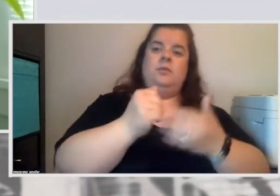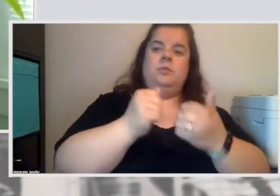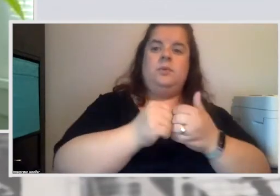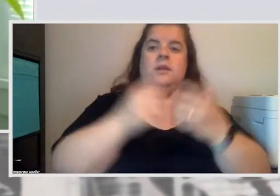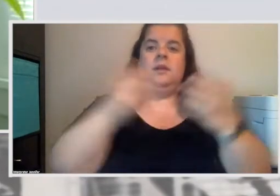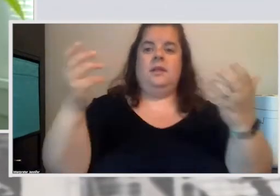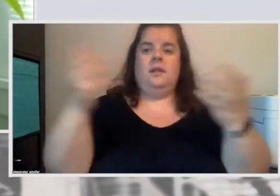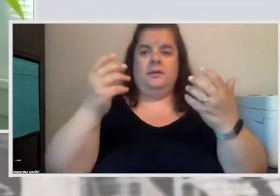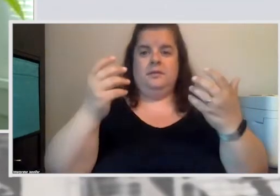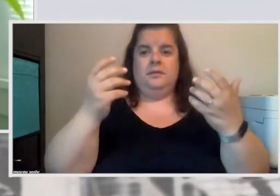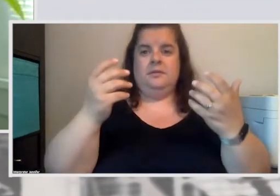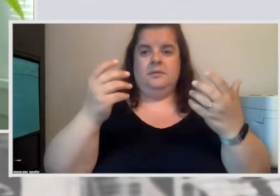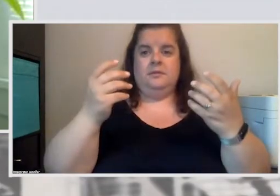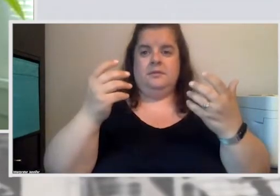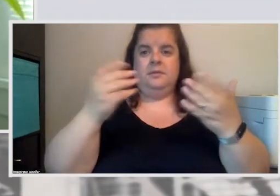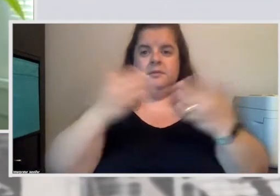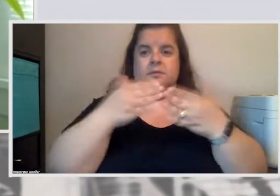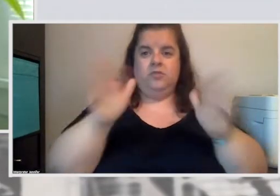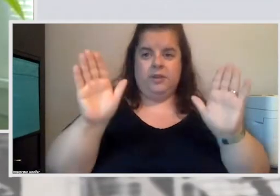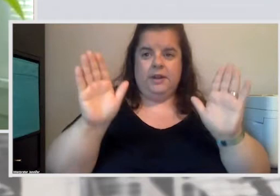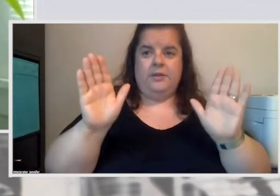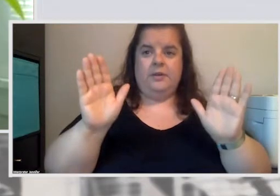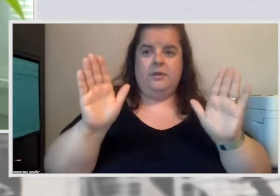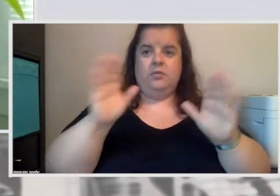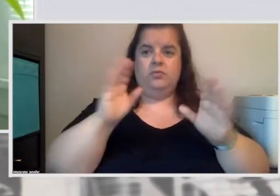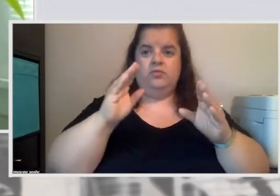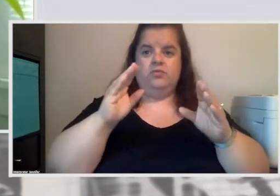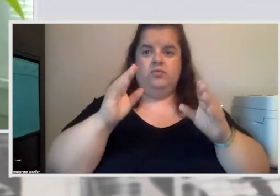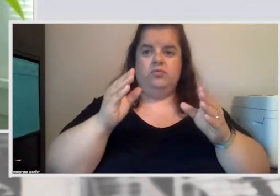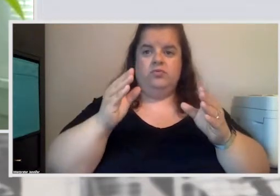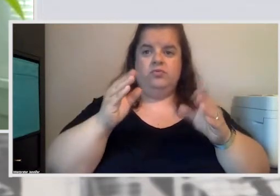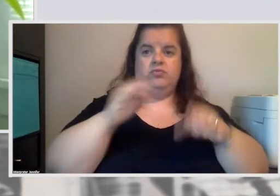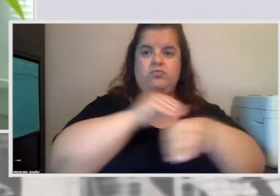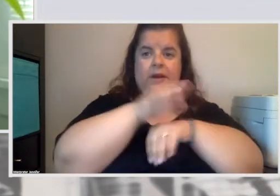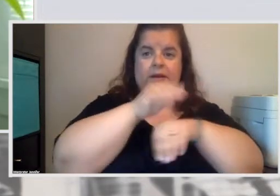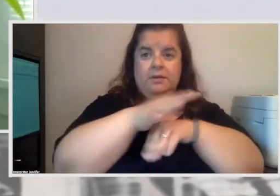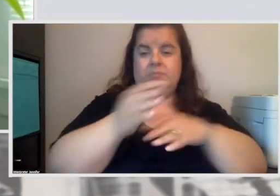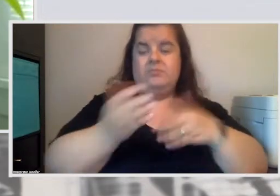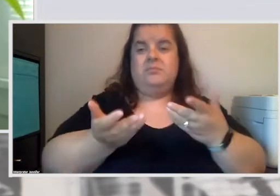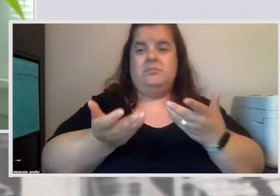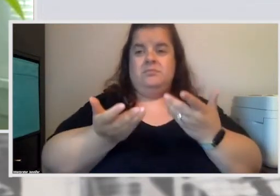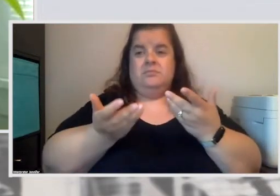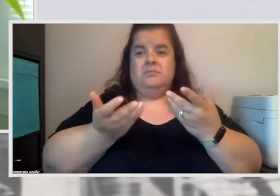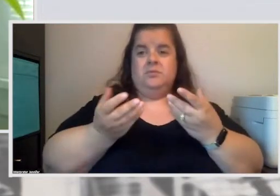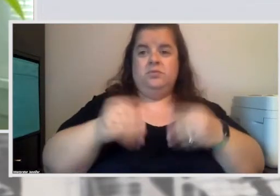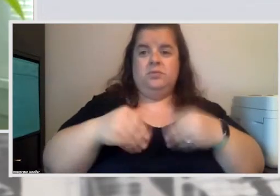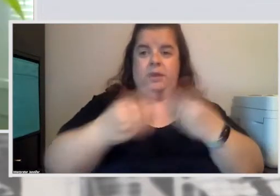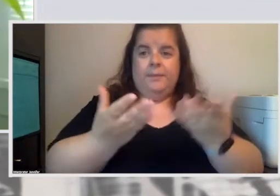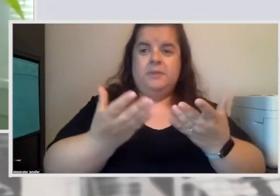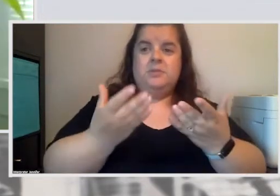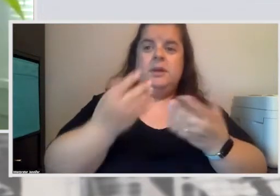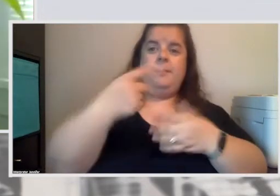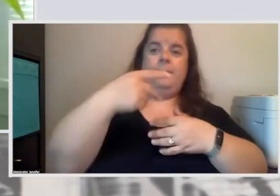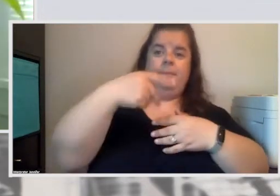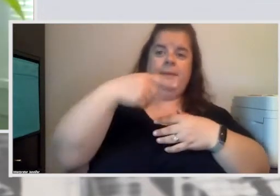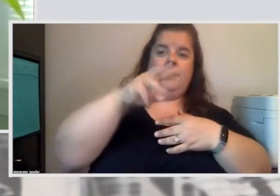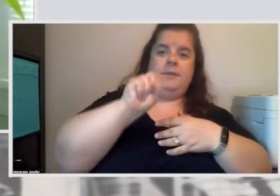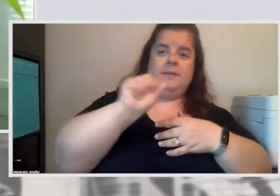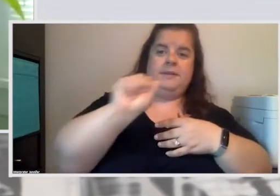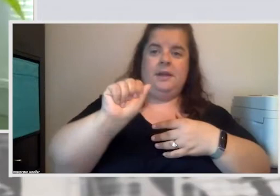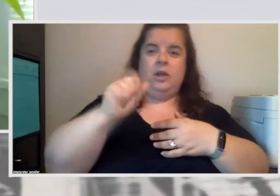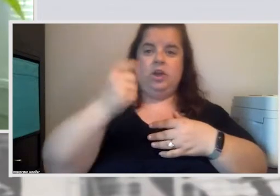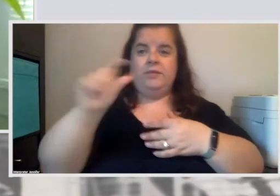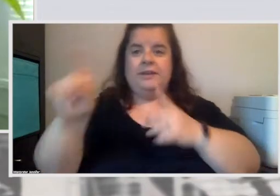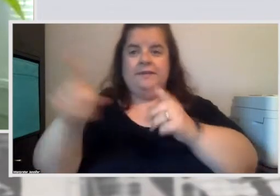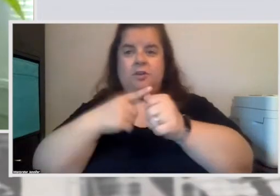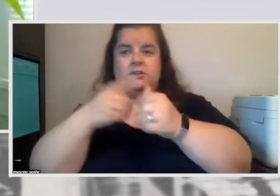kind of envelope-wide recommendations that city planning has made. We also reference PwC's Green First plan. There's a lot of different things we try to look